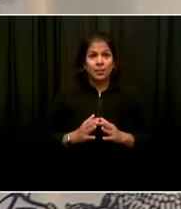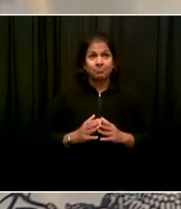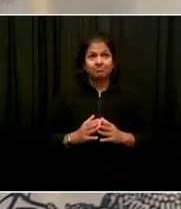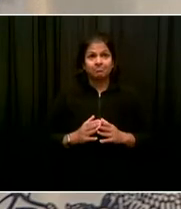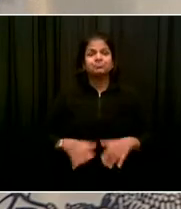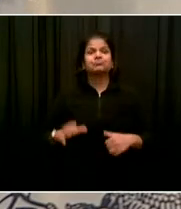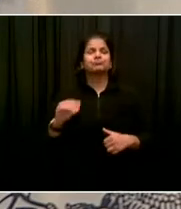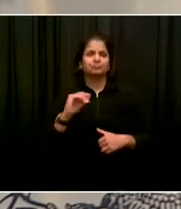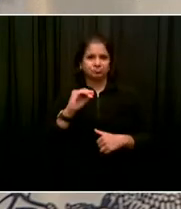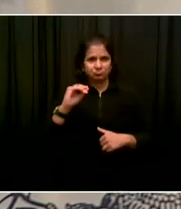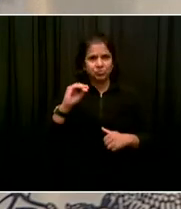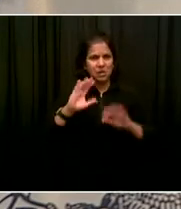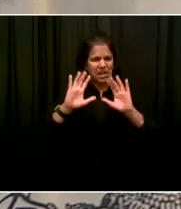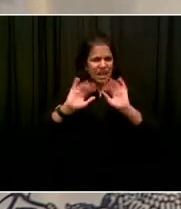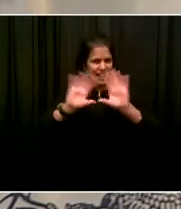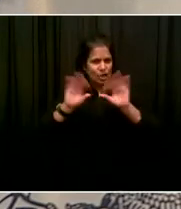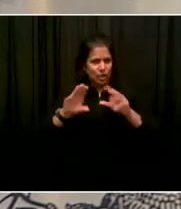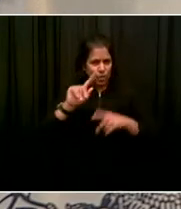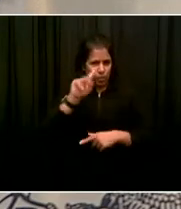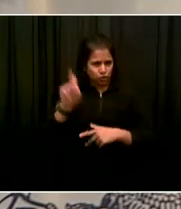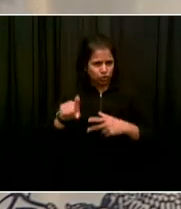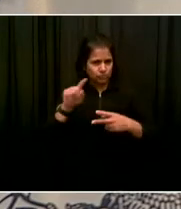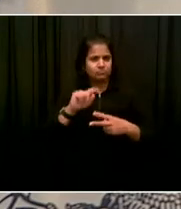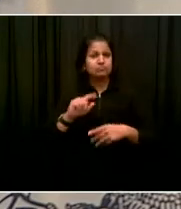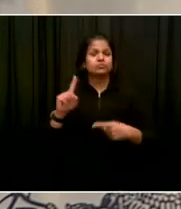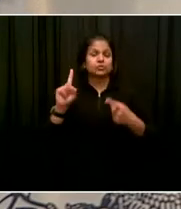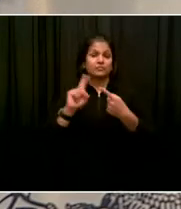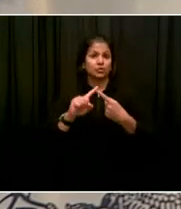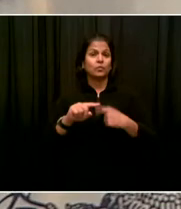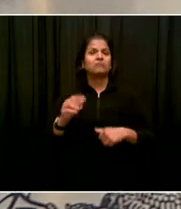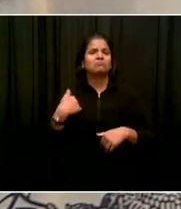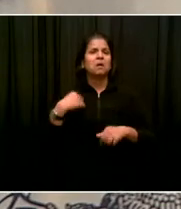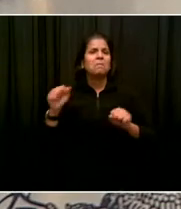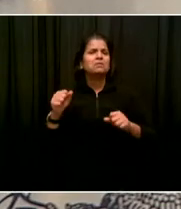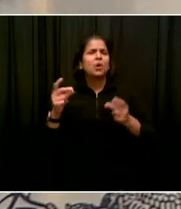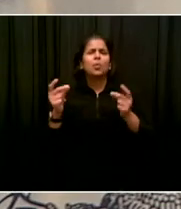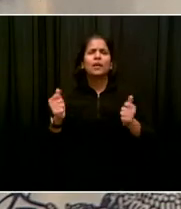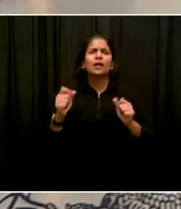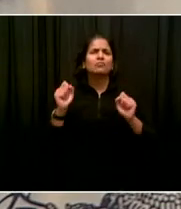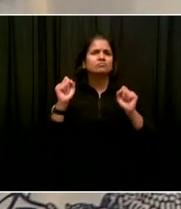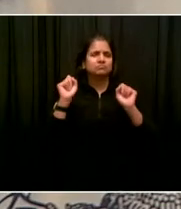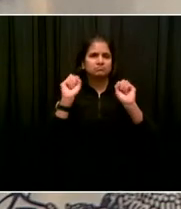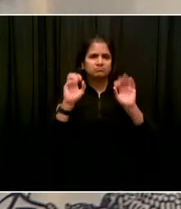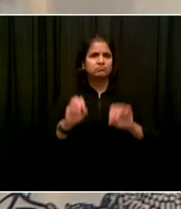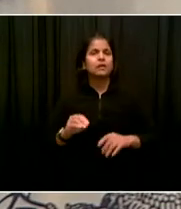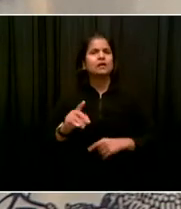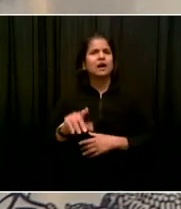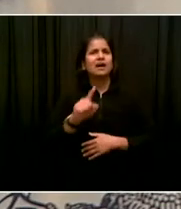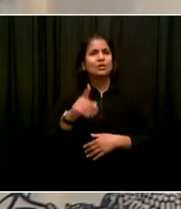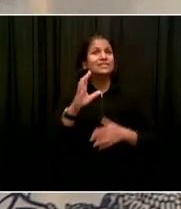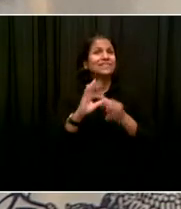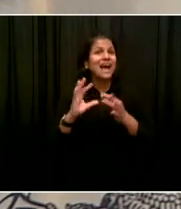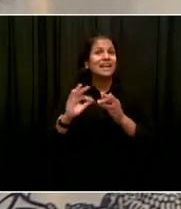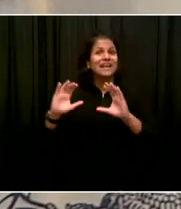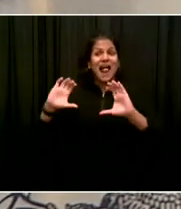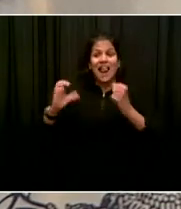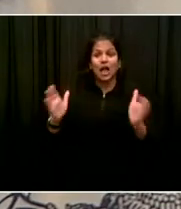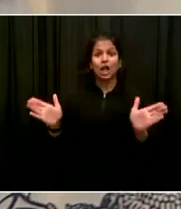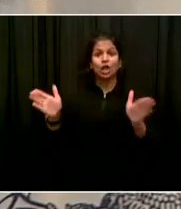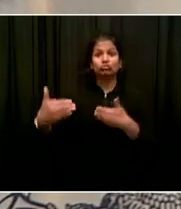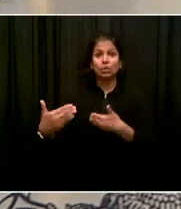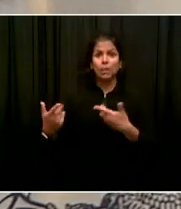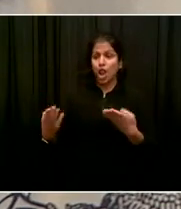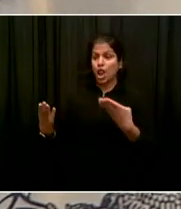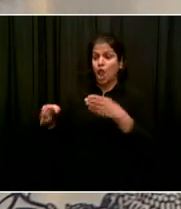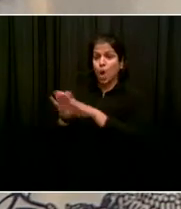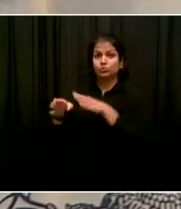just like to just run through them real fast. You said hundreds of school classrooms are closed. Is there a hard figure for that? Yeah, the one I have